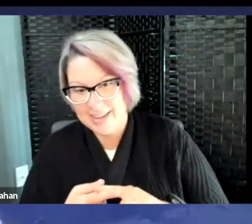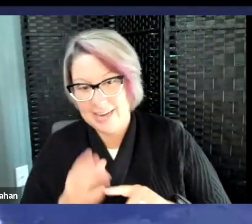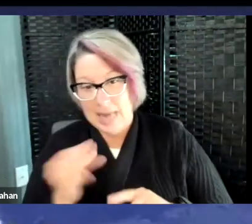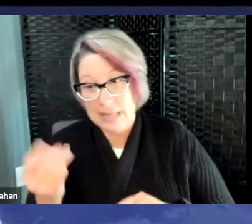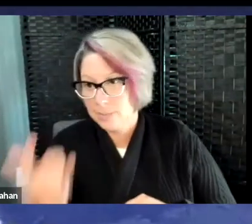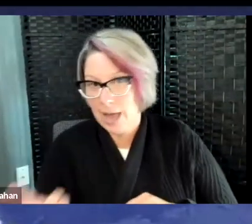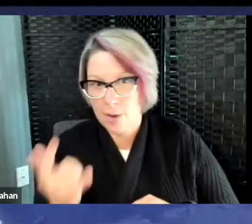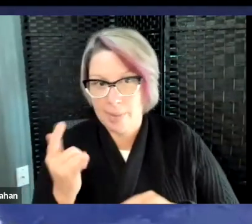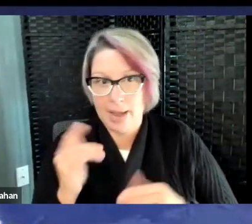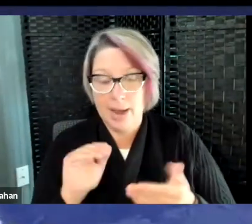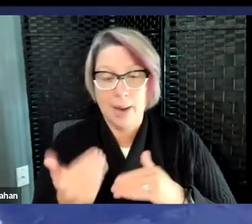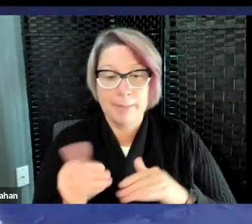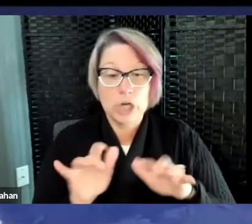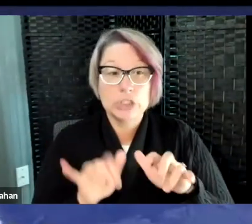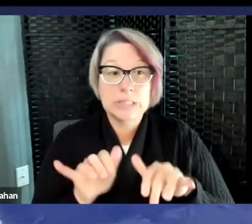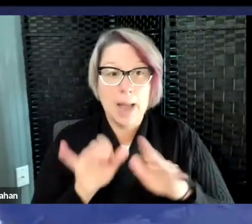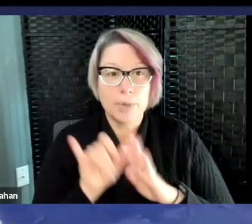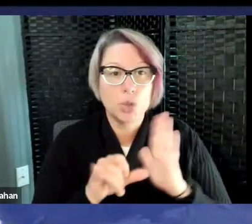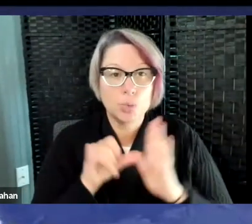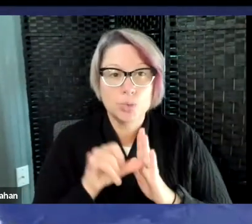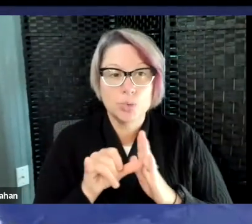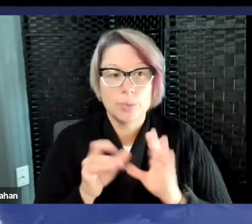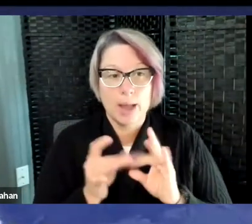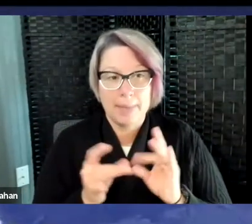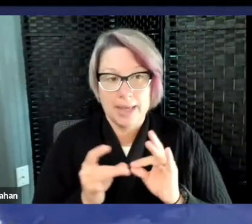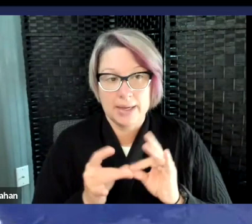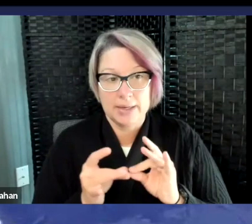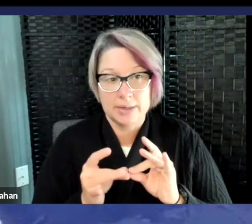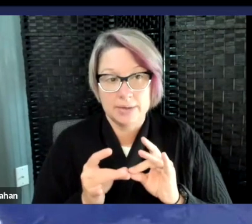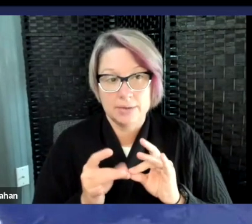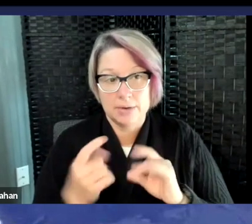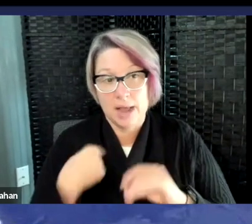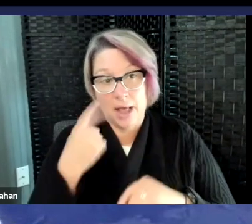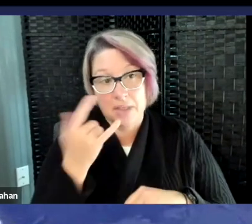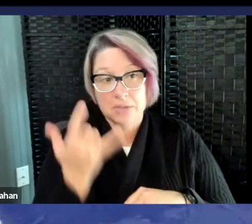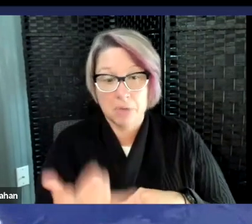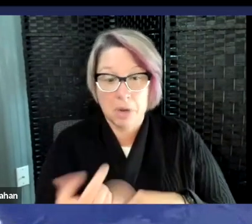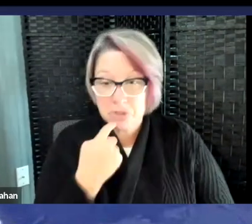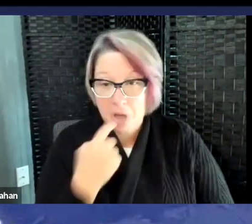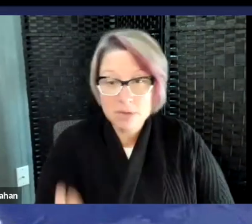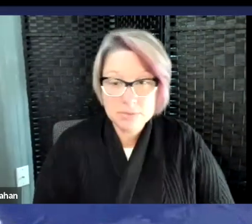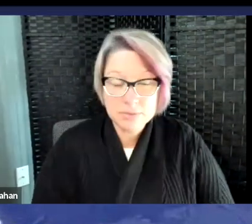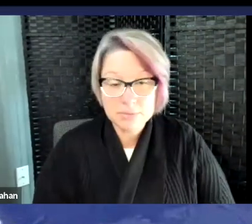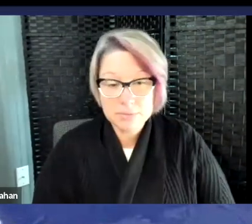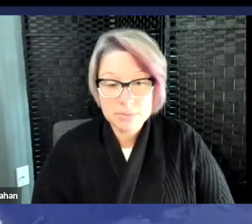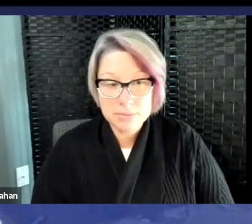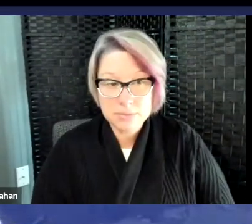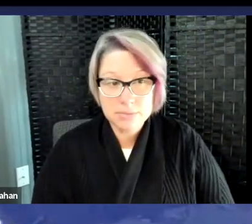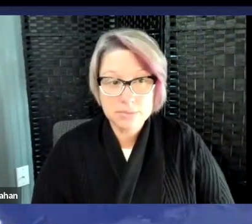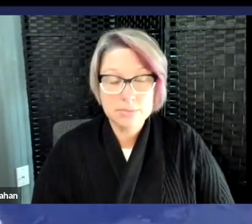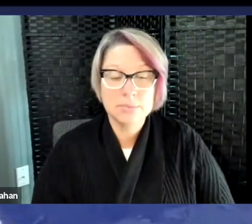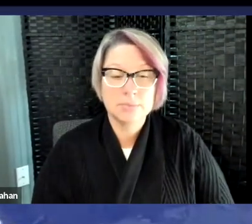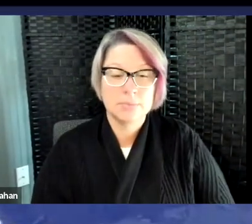versus typing in a YouTube video comment. Well, I think Spider-Man sucks. You know,